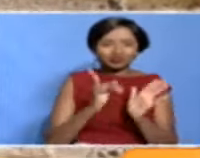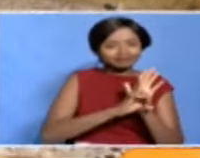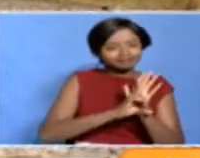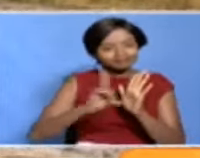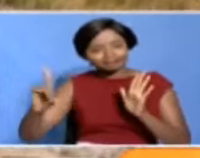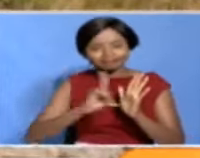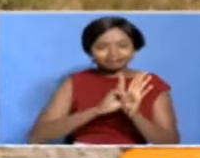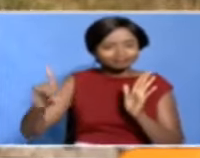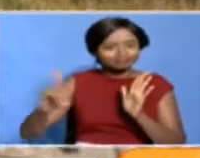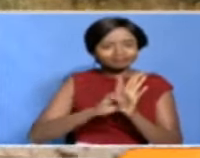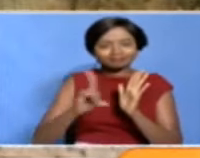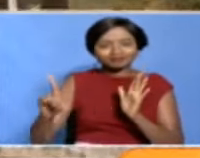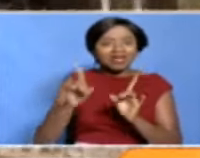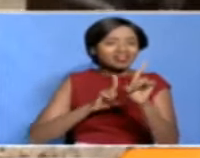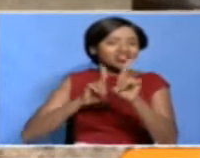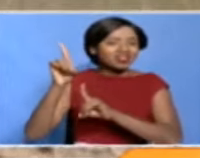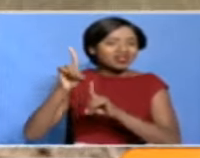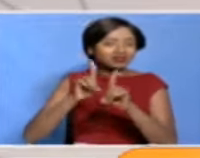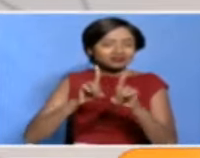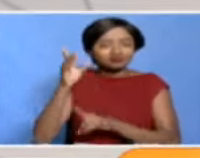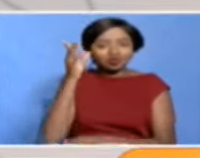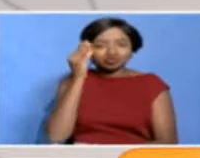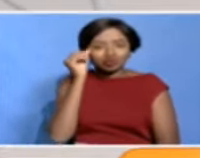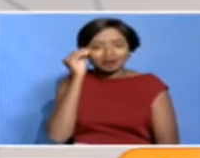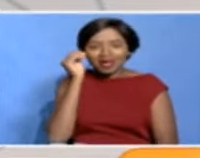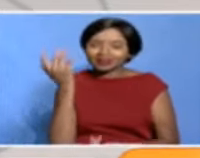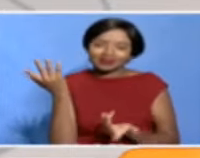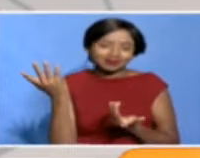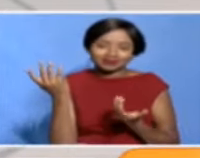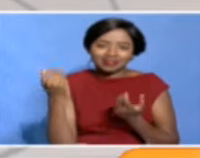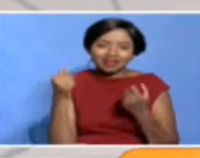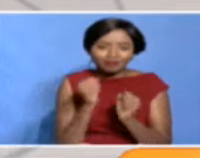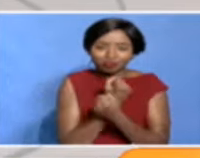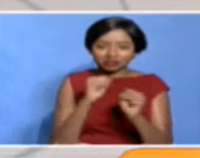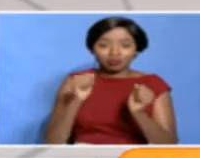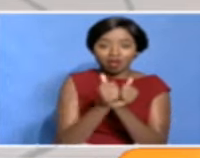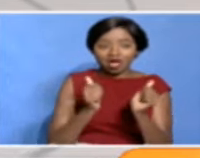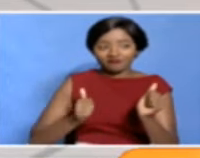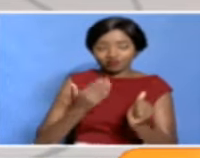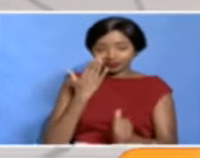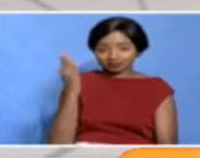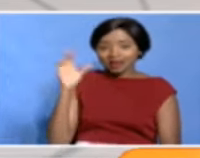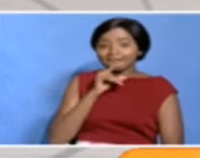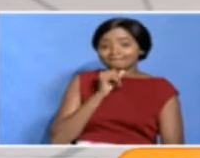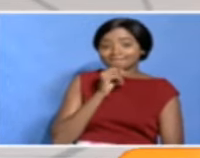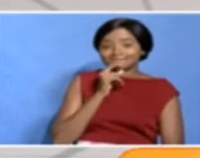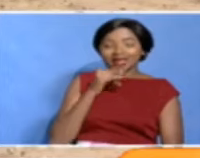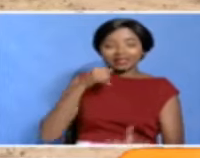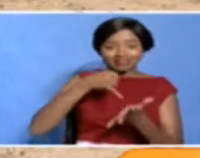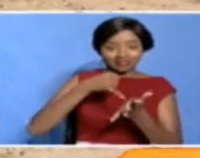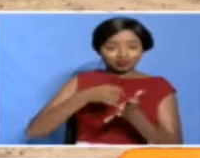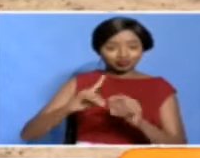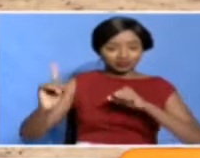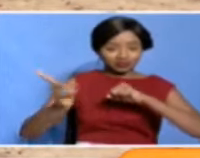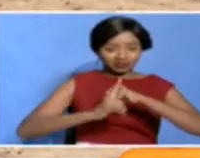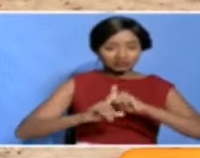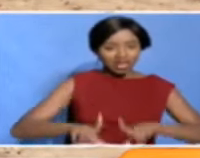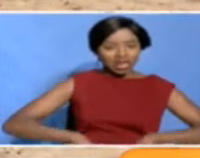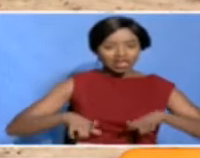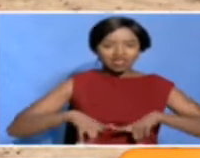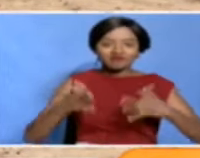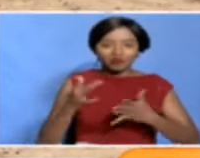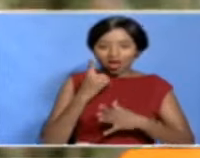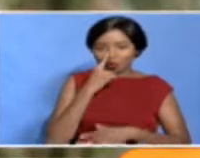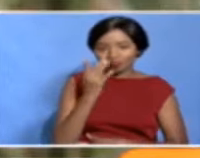into Somalia is undeniable. Didu Mohamed Fugicha, whose photograph was among the six, lived in this